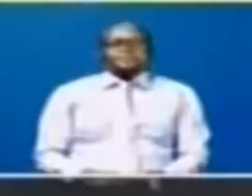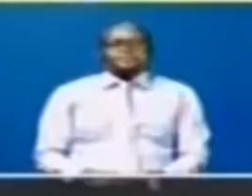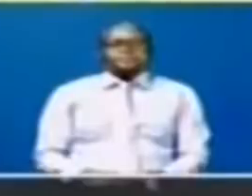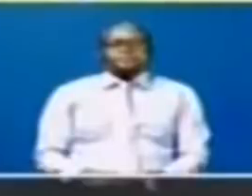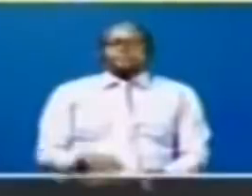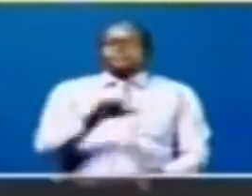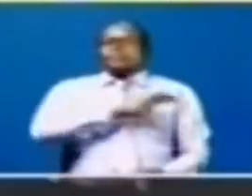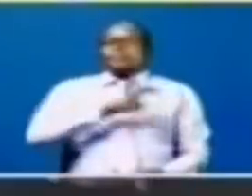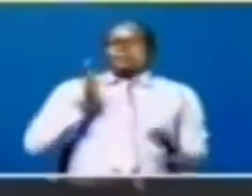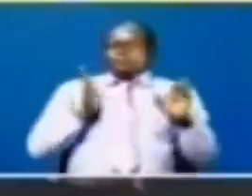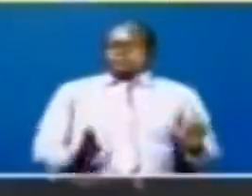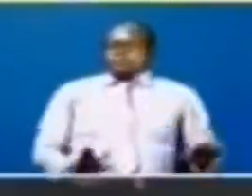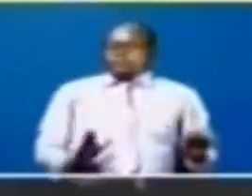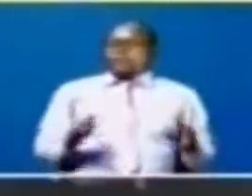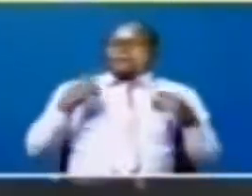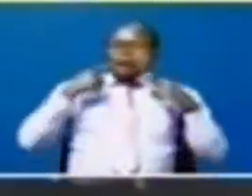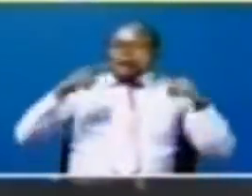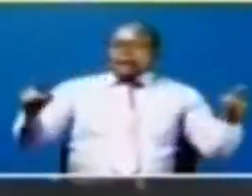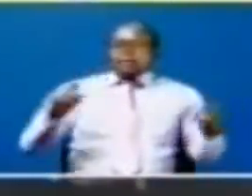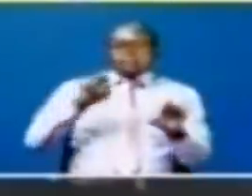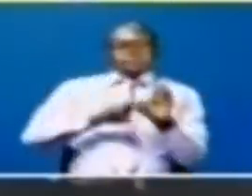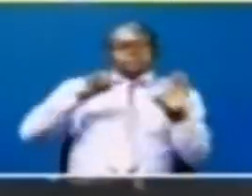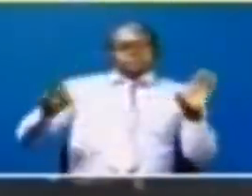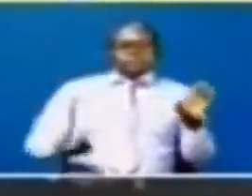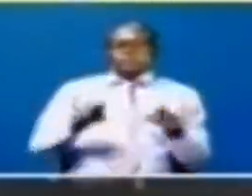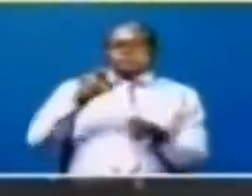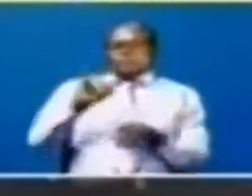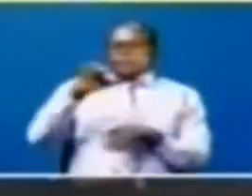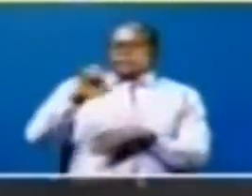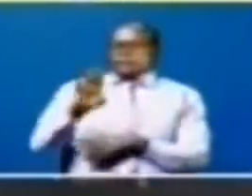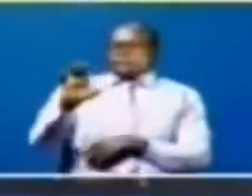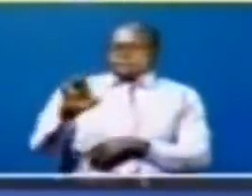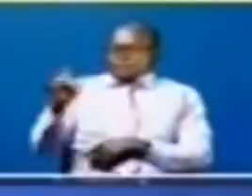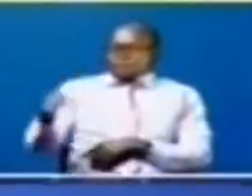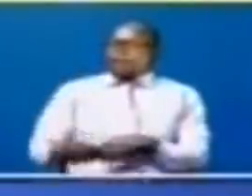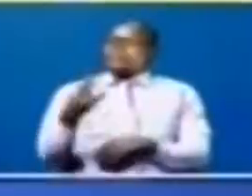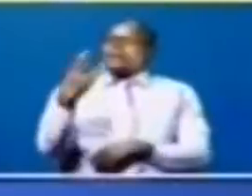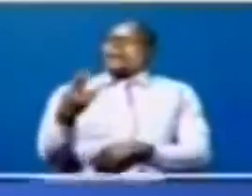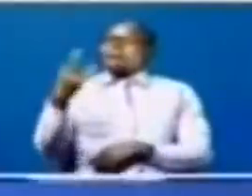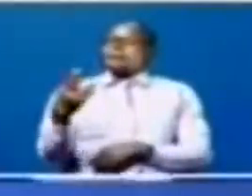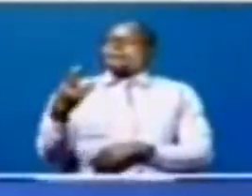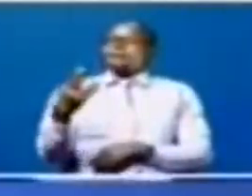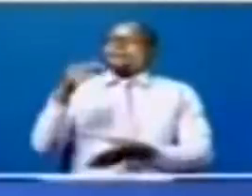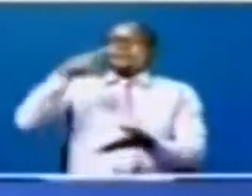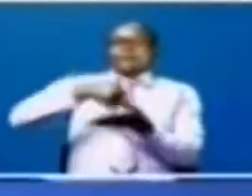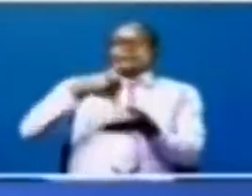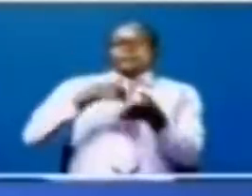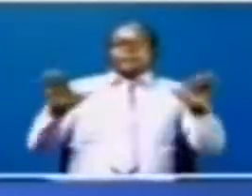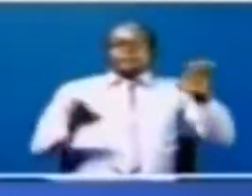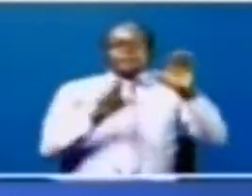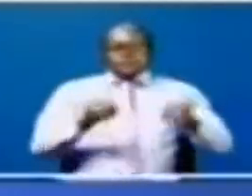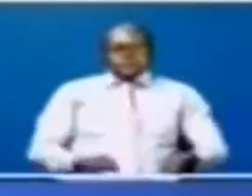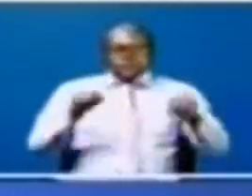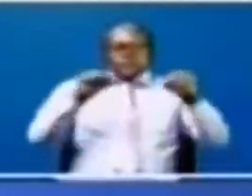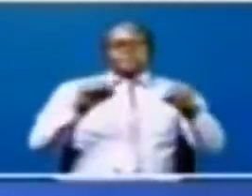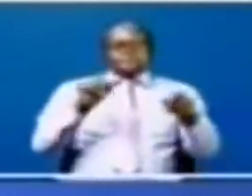The commissioners who announced their resignation from the electoral body mid-April included IEBC Vice Chair